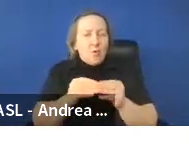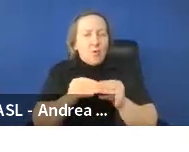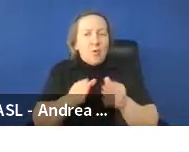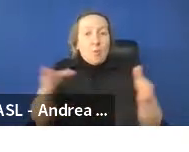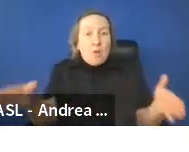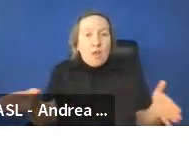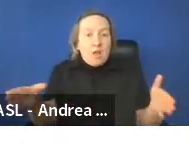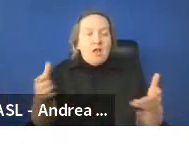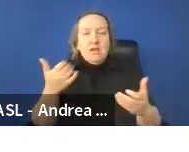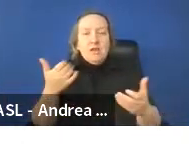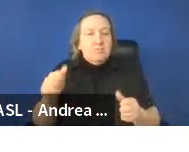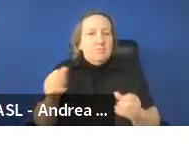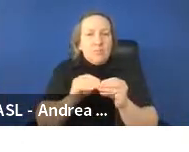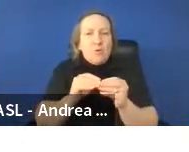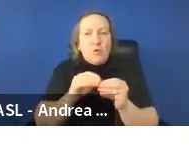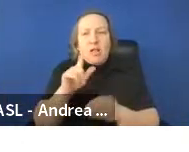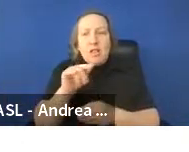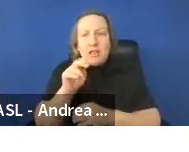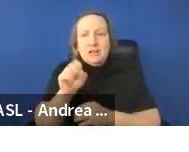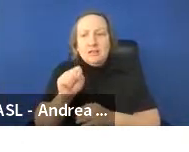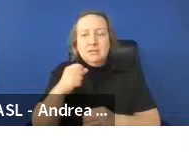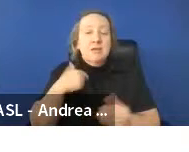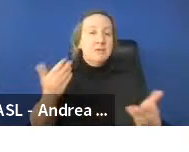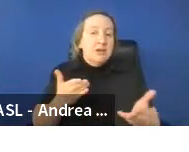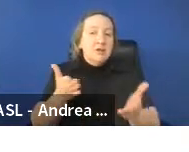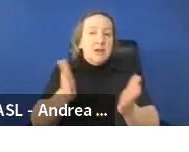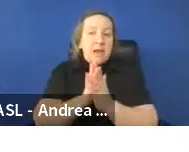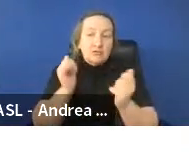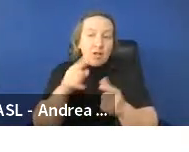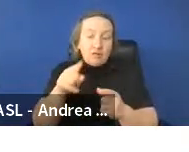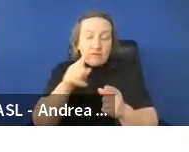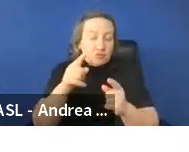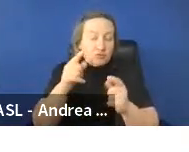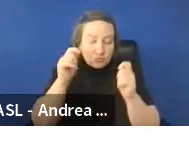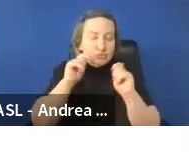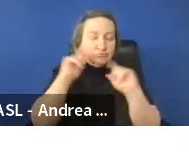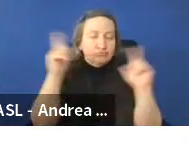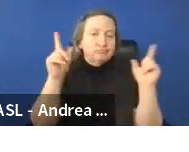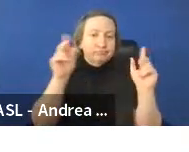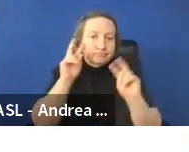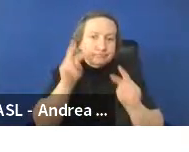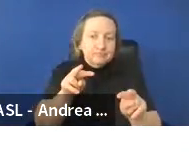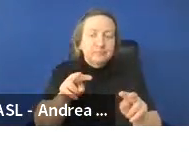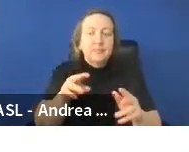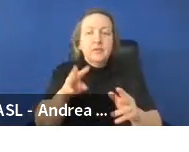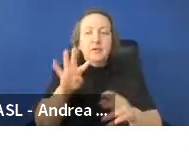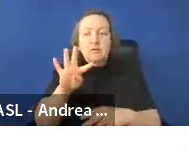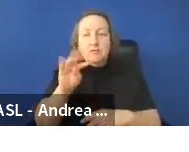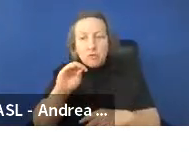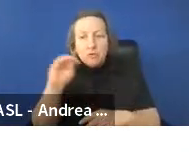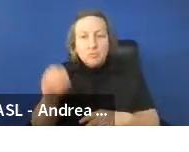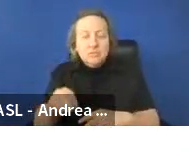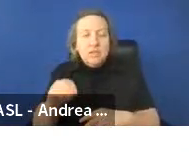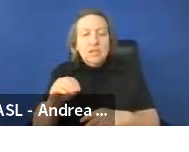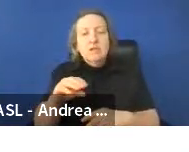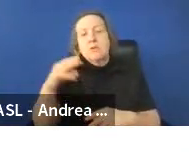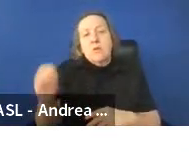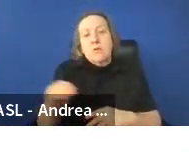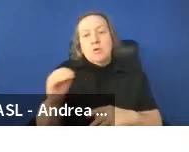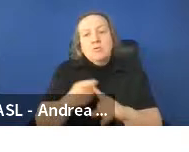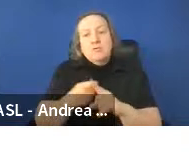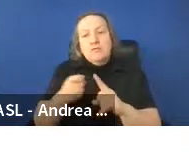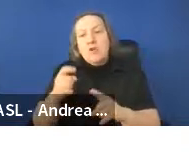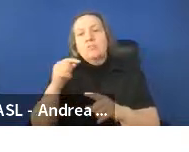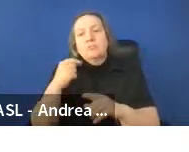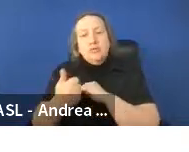of lanes. And I'm here to ask you all to open your eyes. 40% of Oregon's counted emissions come from transportation,